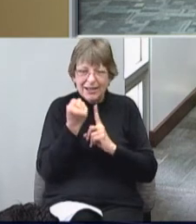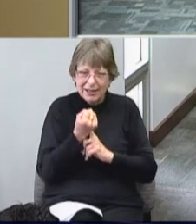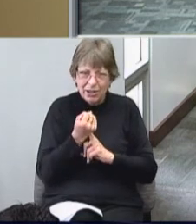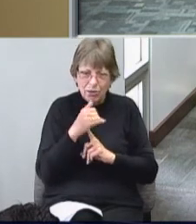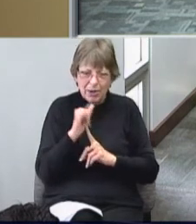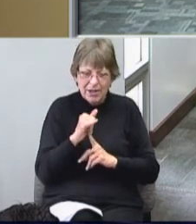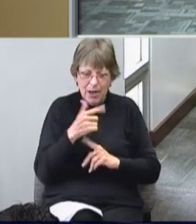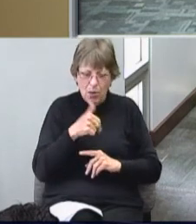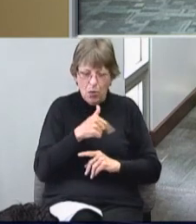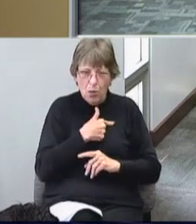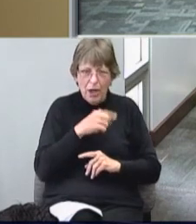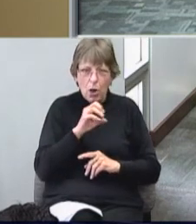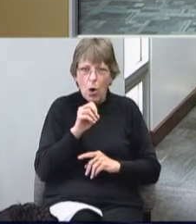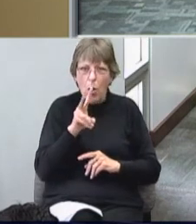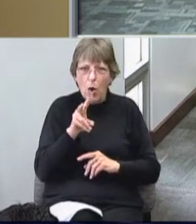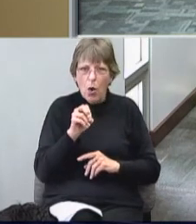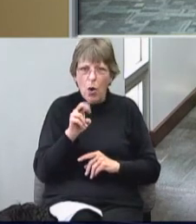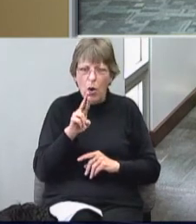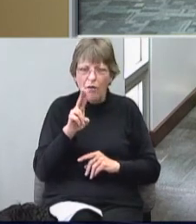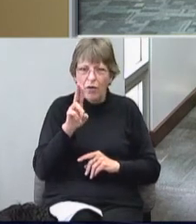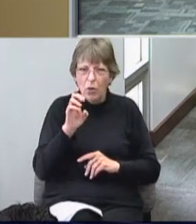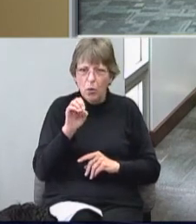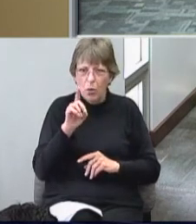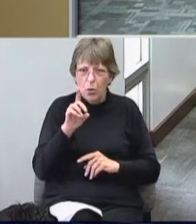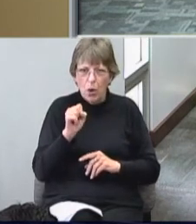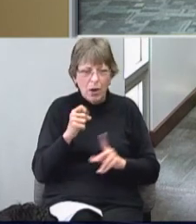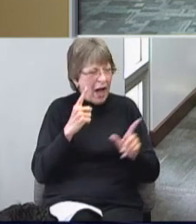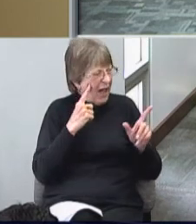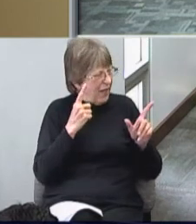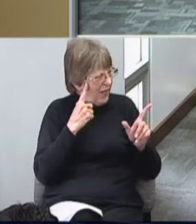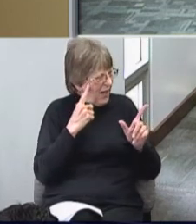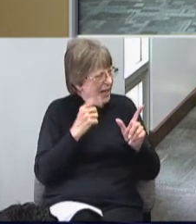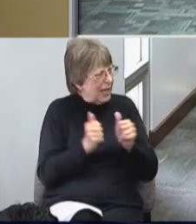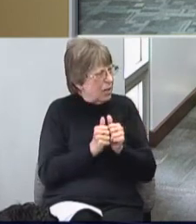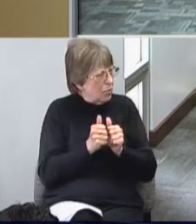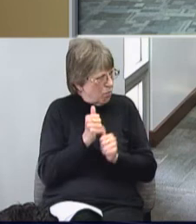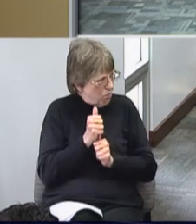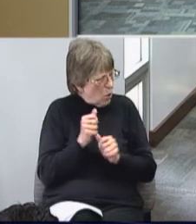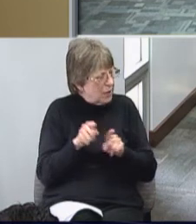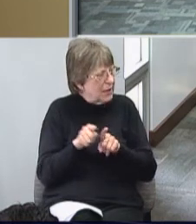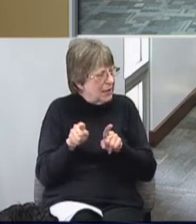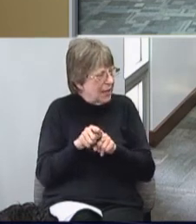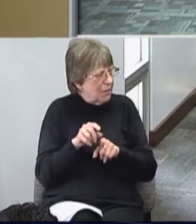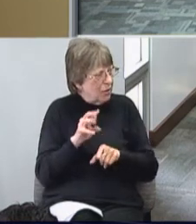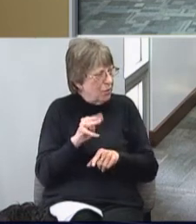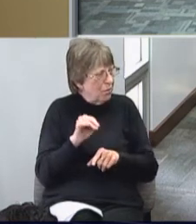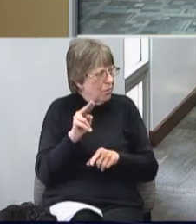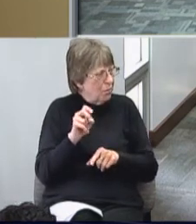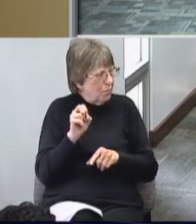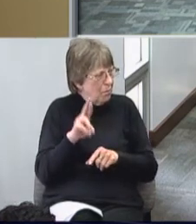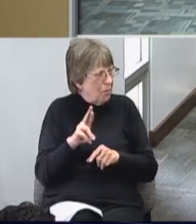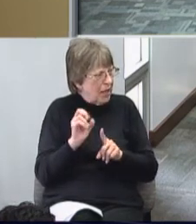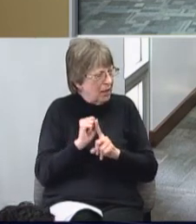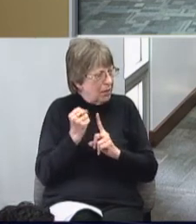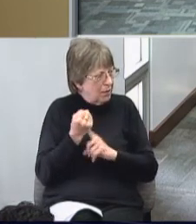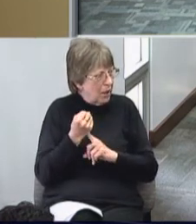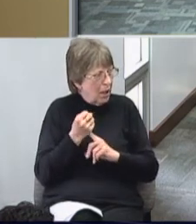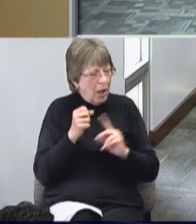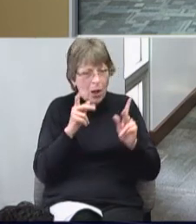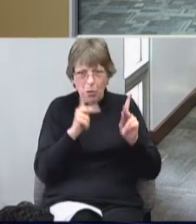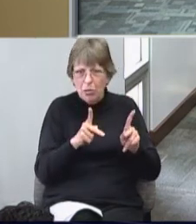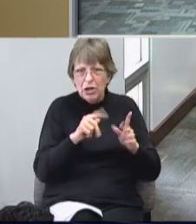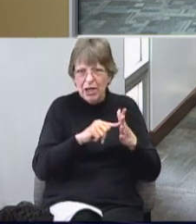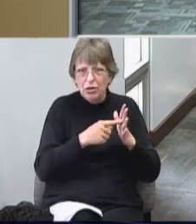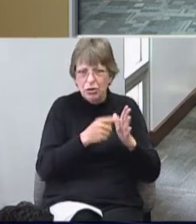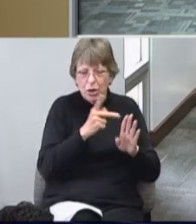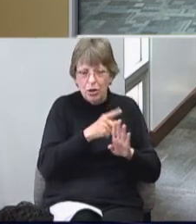knowledge? Yes, I think it's probably most similar to the Minner case where the property owner had started the project.